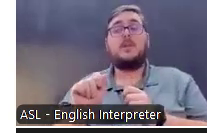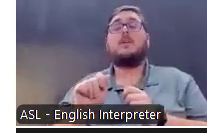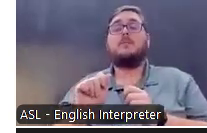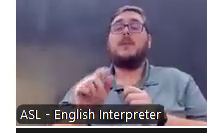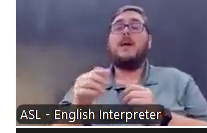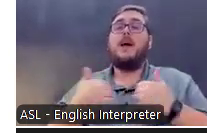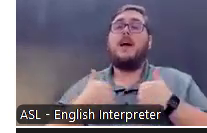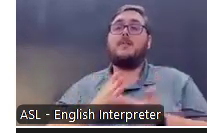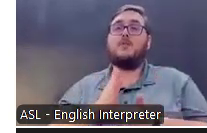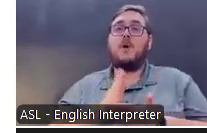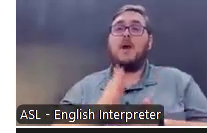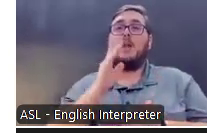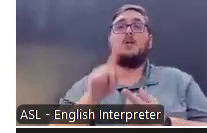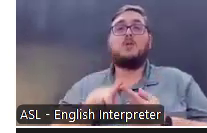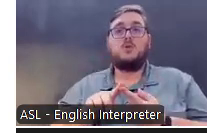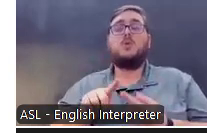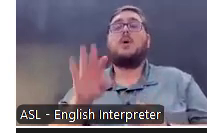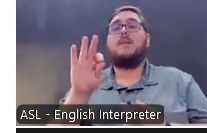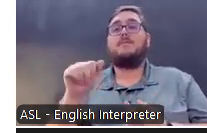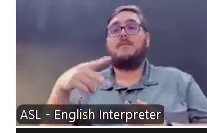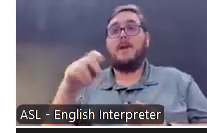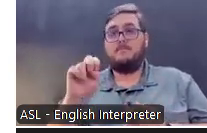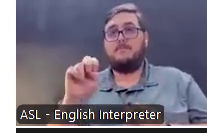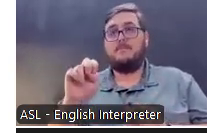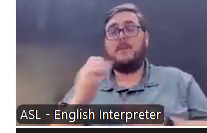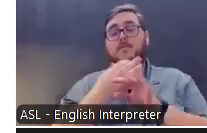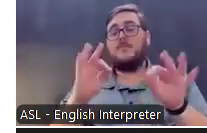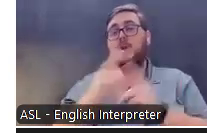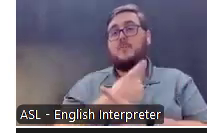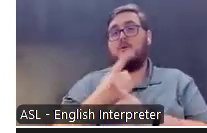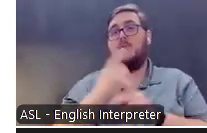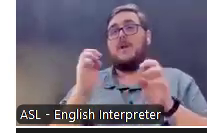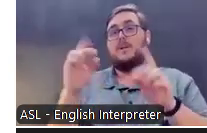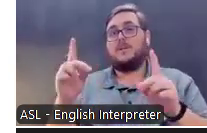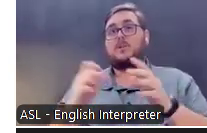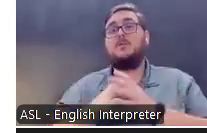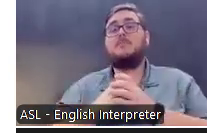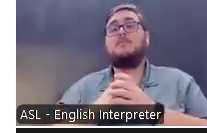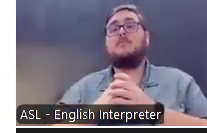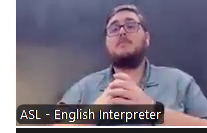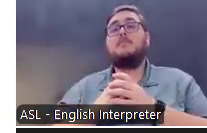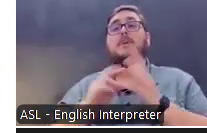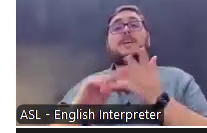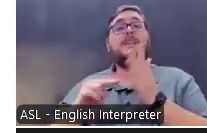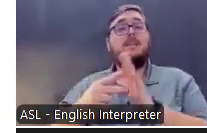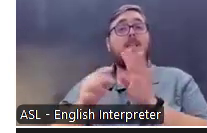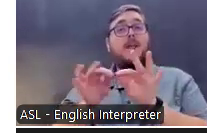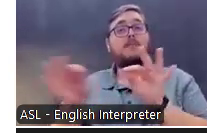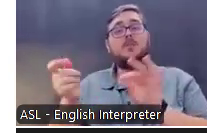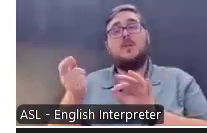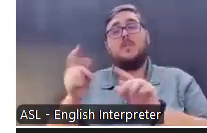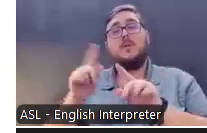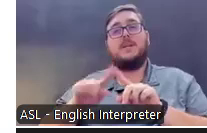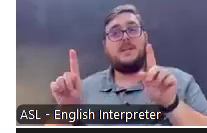than what I went under when I reviewed FAPE under IDEA. Given the time for today, I have some resources